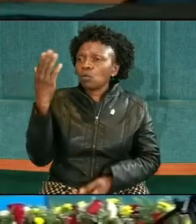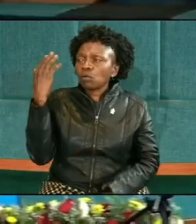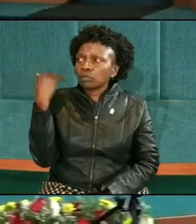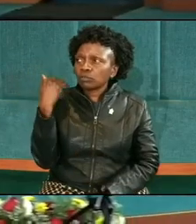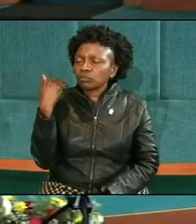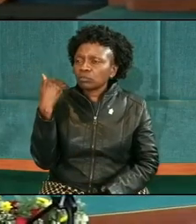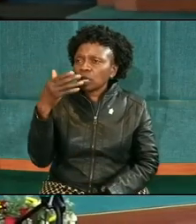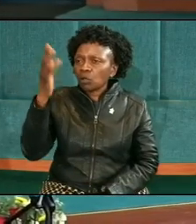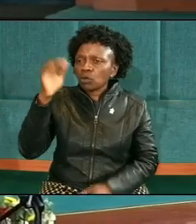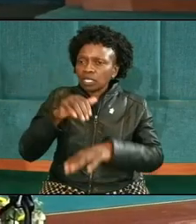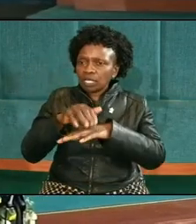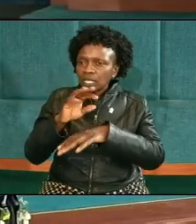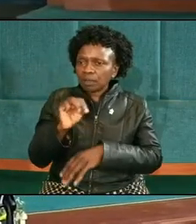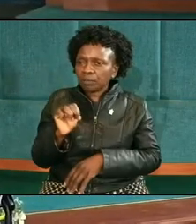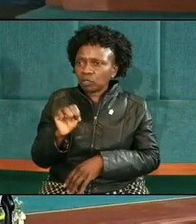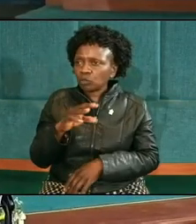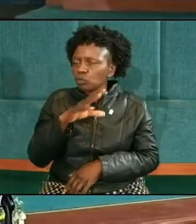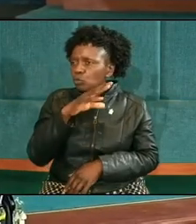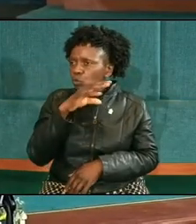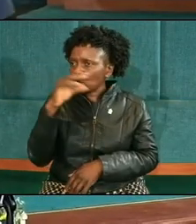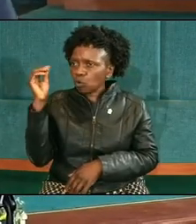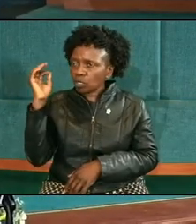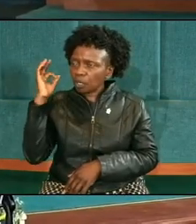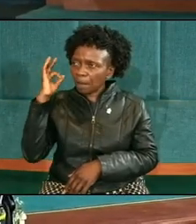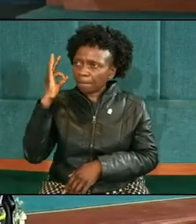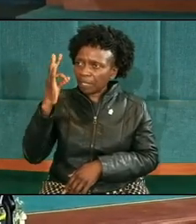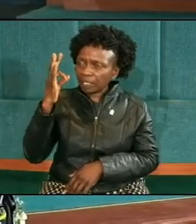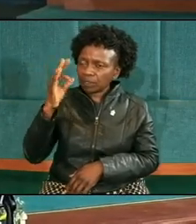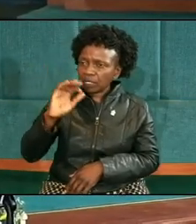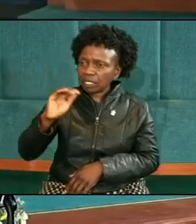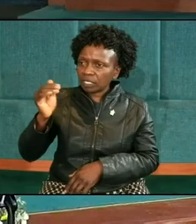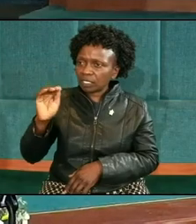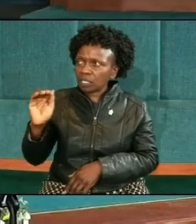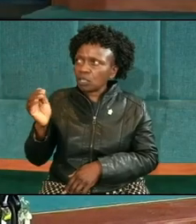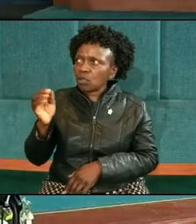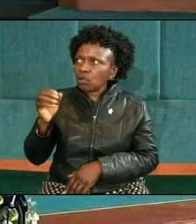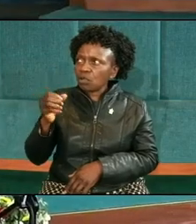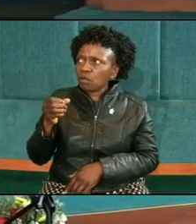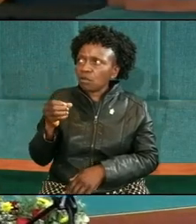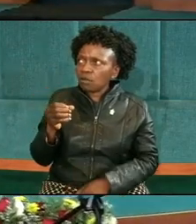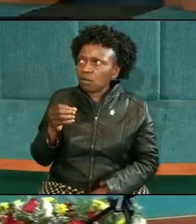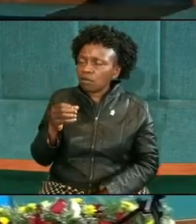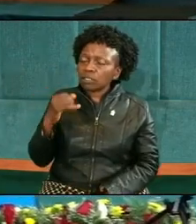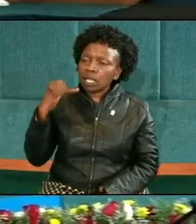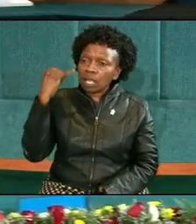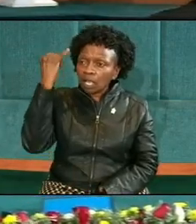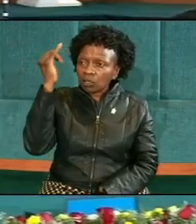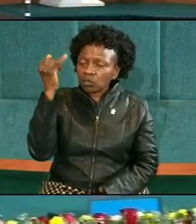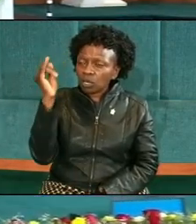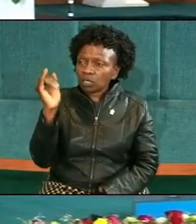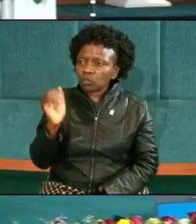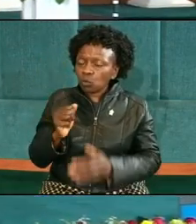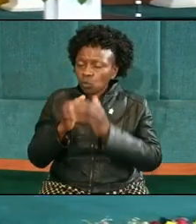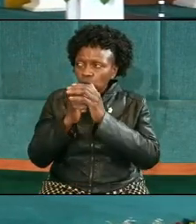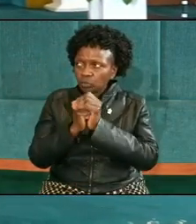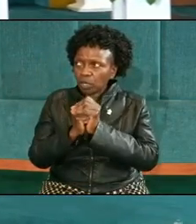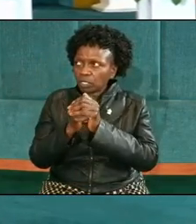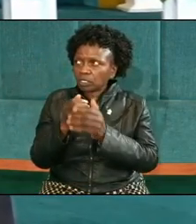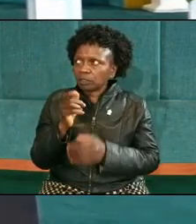him to go to Nineveh. That's where the city of idolatrous worship is. Okay.